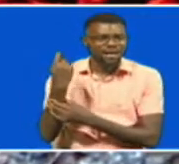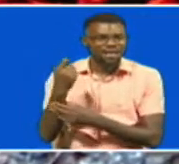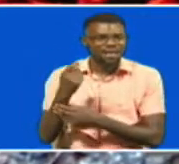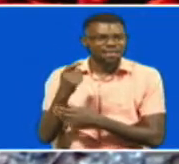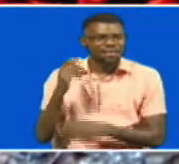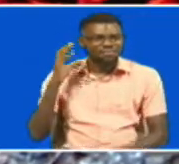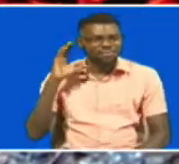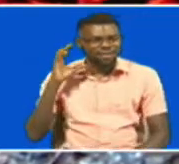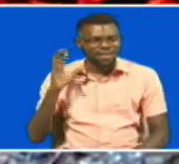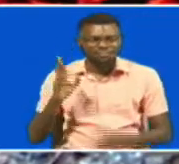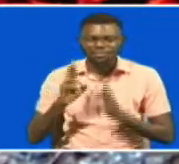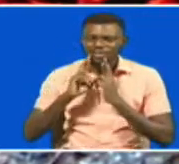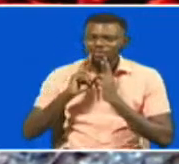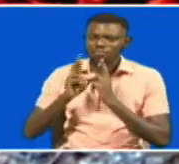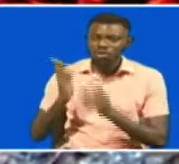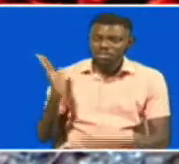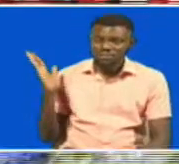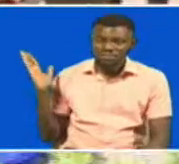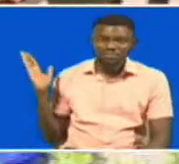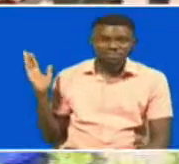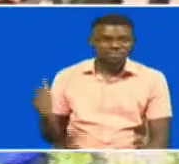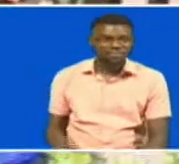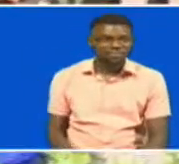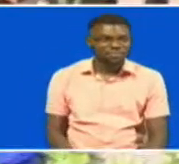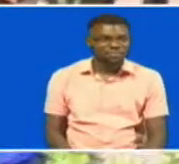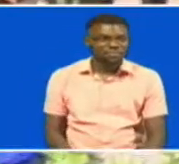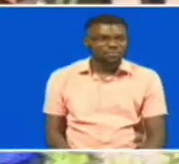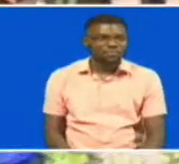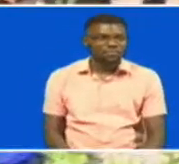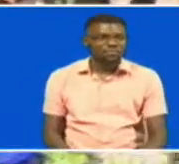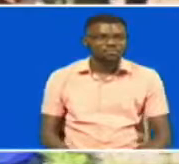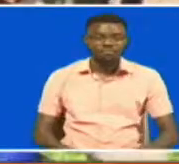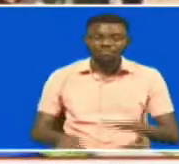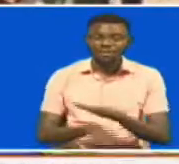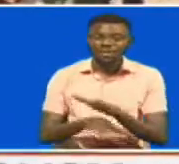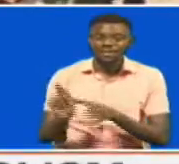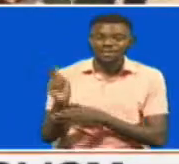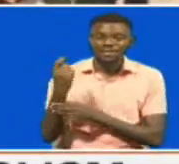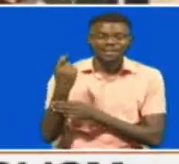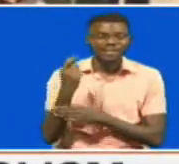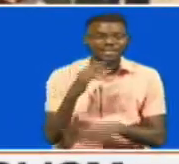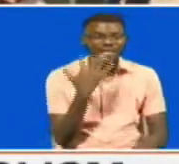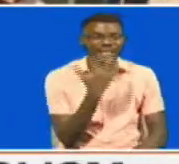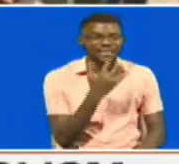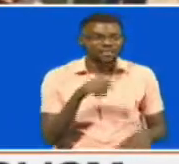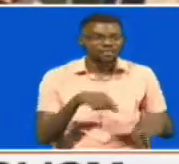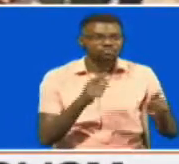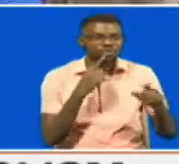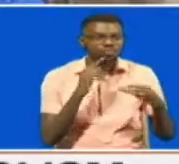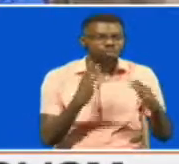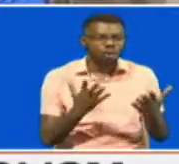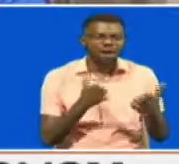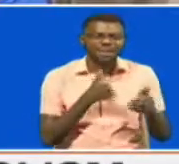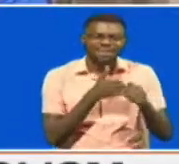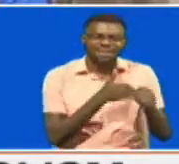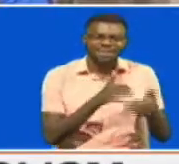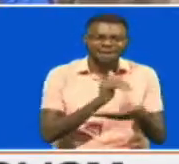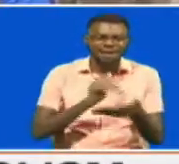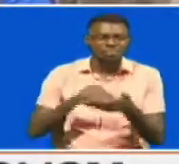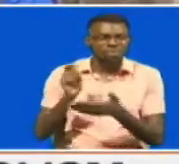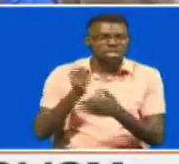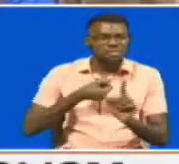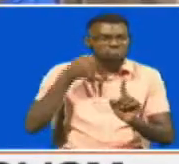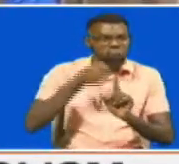Clement Masombo reports. President Rigathi Gachagua is set to lead central Kenya leaders in a campaign against alcohol